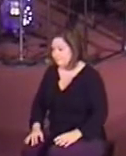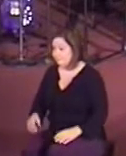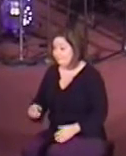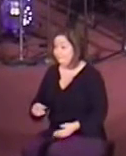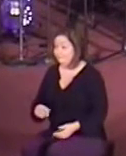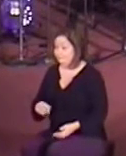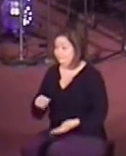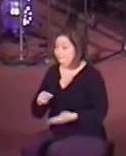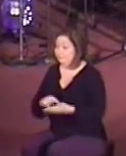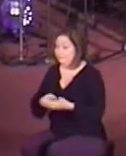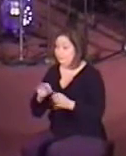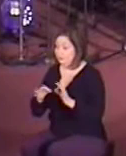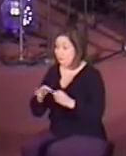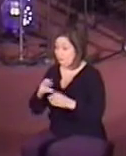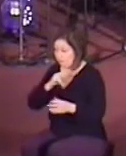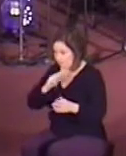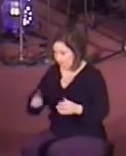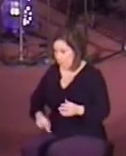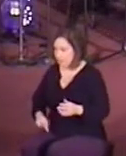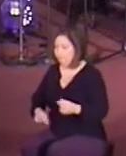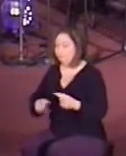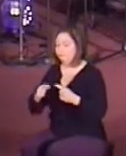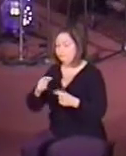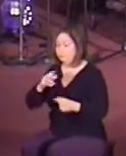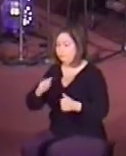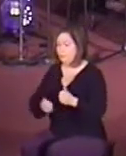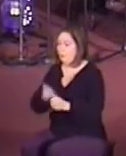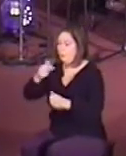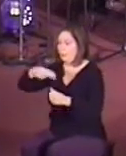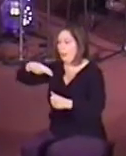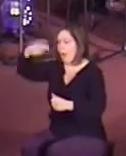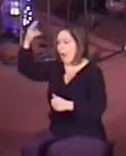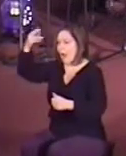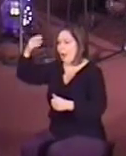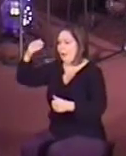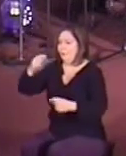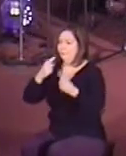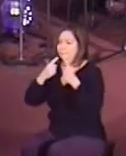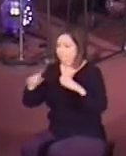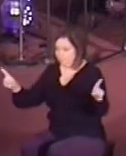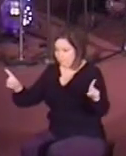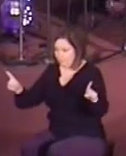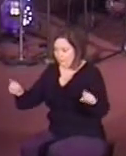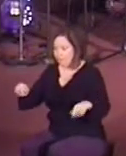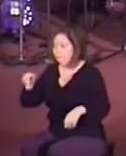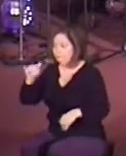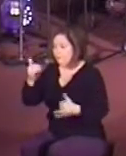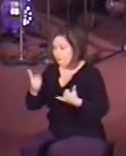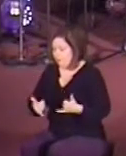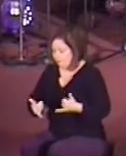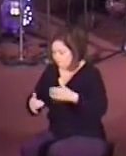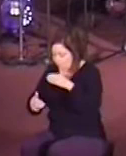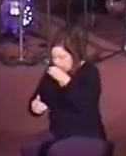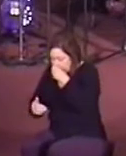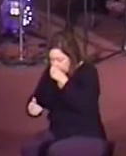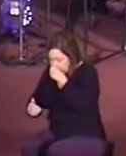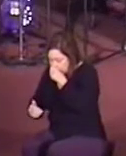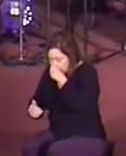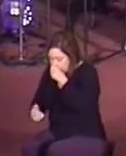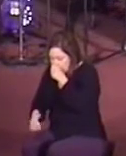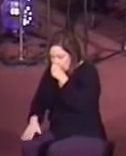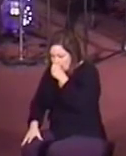This interpretation, O king, is the decree of the Most High, which has come upon you. They